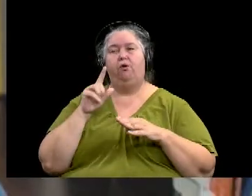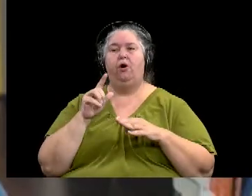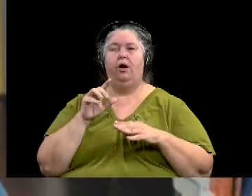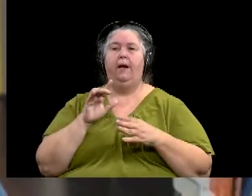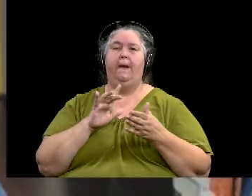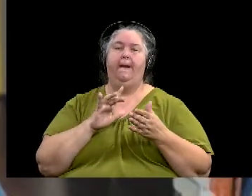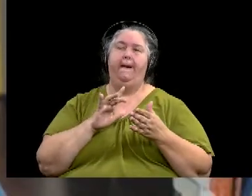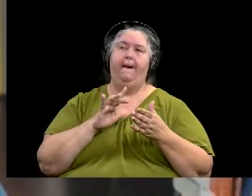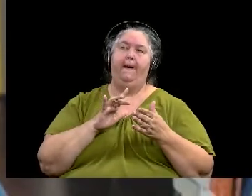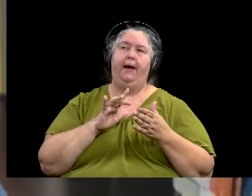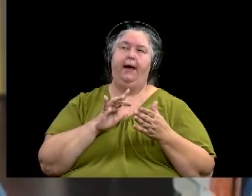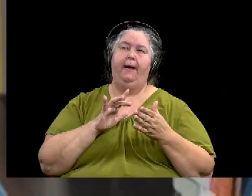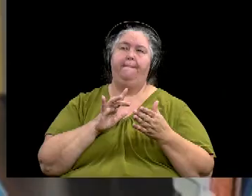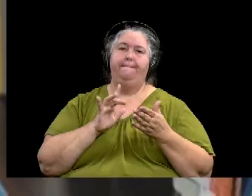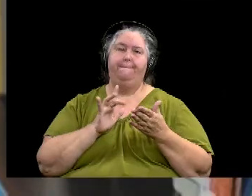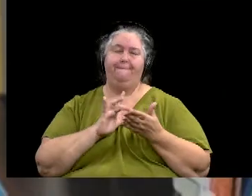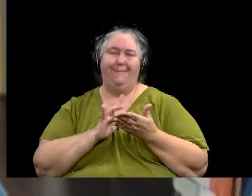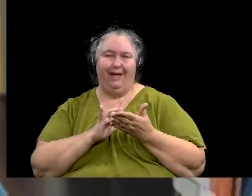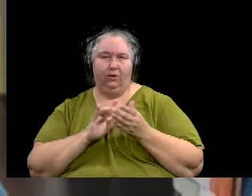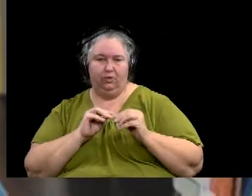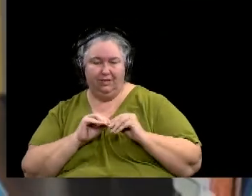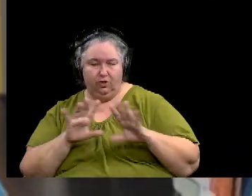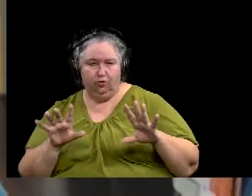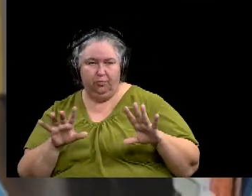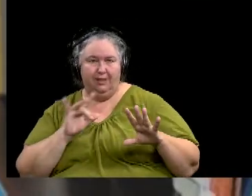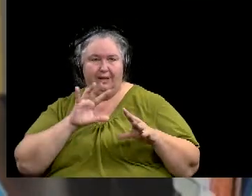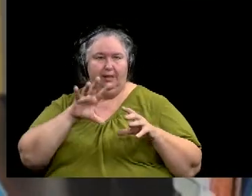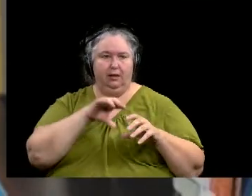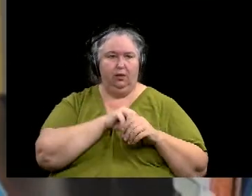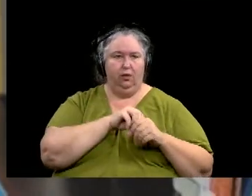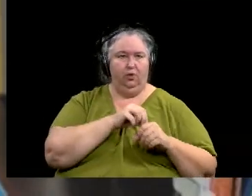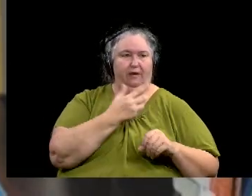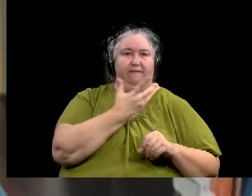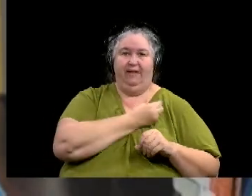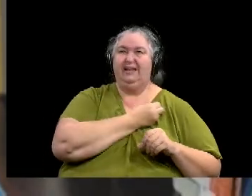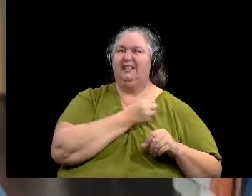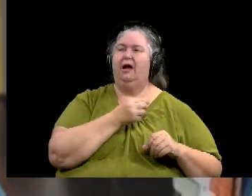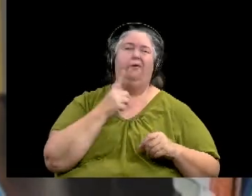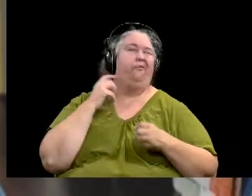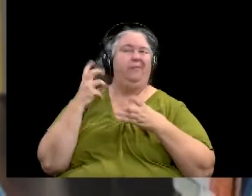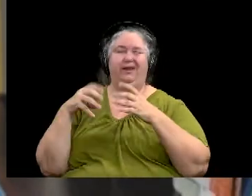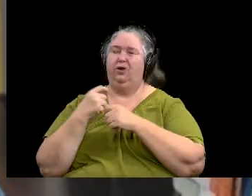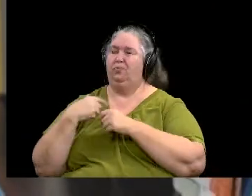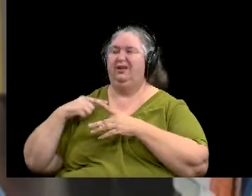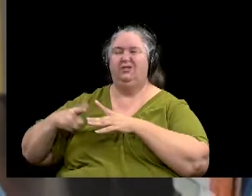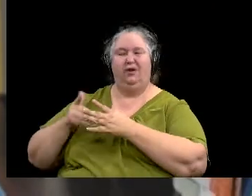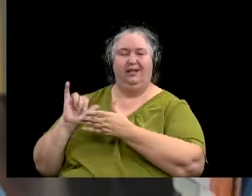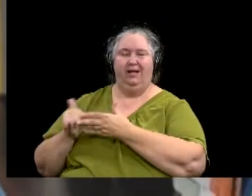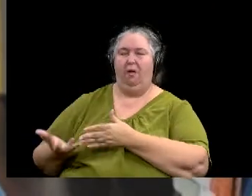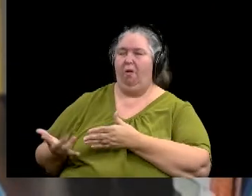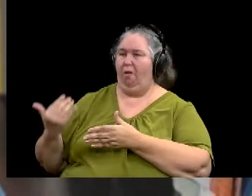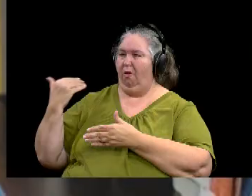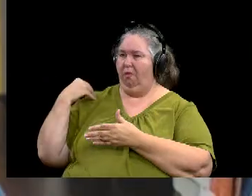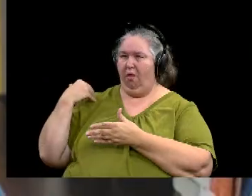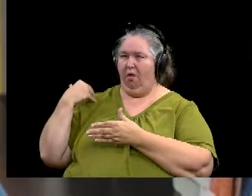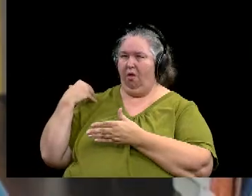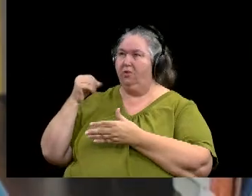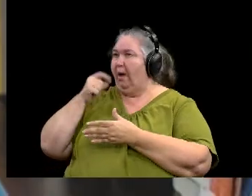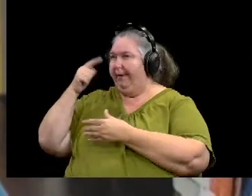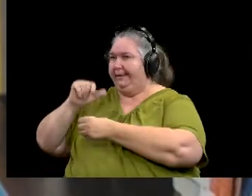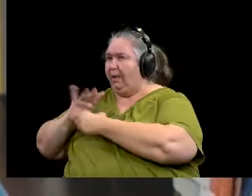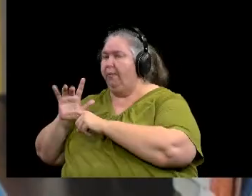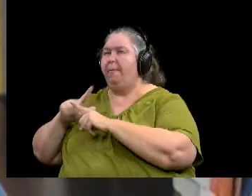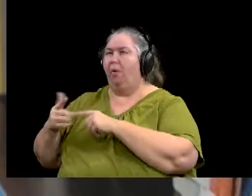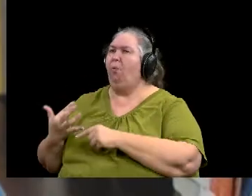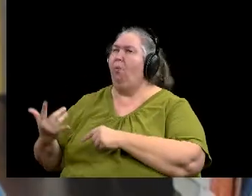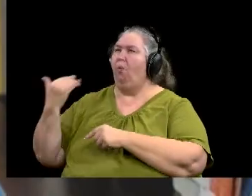vaccines, for many, many years. Actually, in 2002, one of the first priorities of my program here at the health department